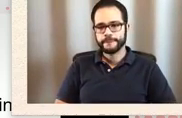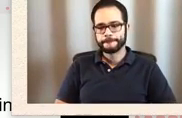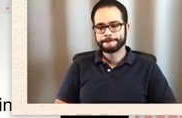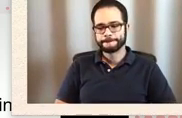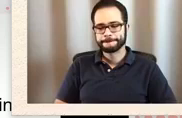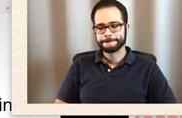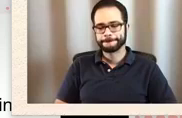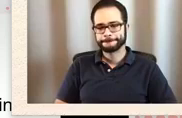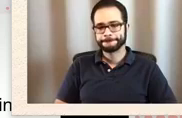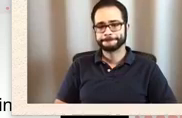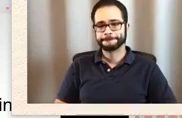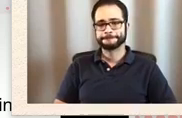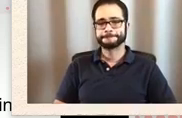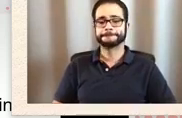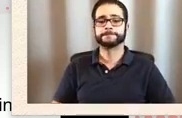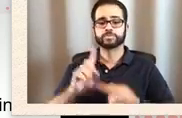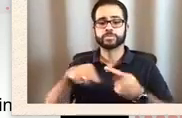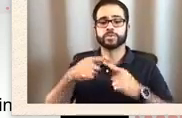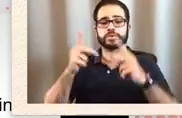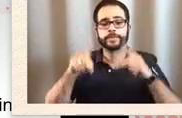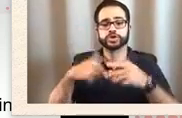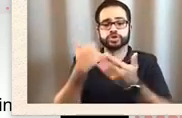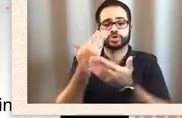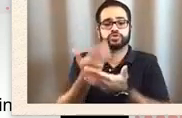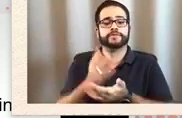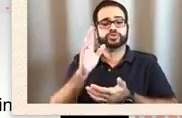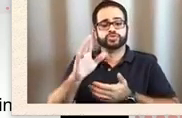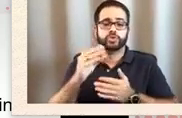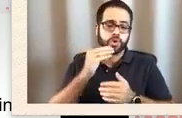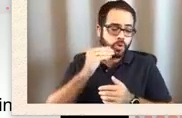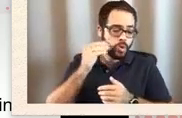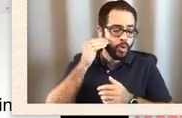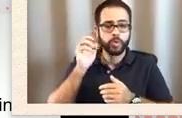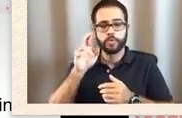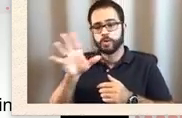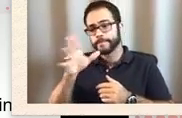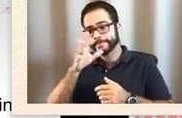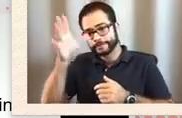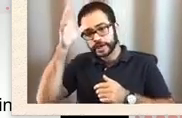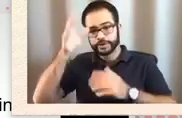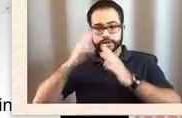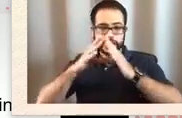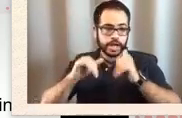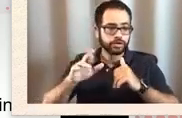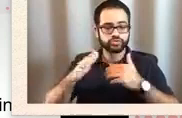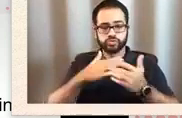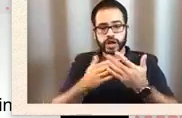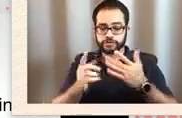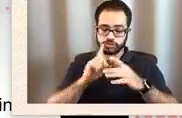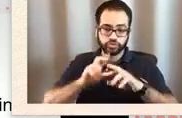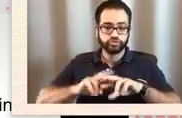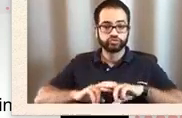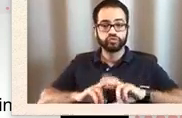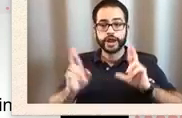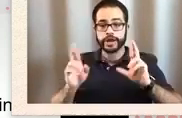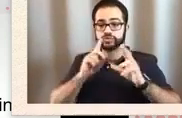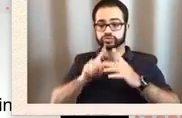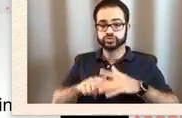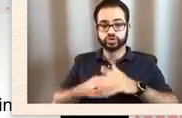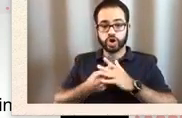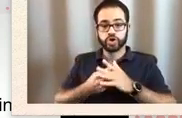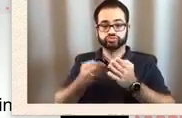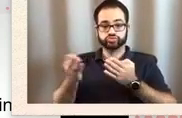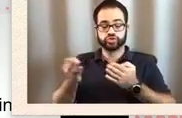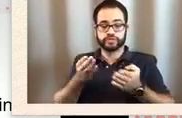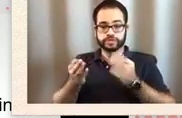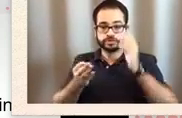So when the worker arrives at your location, at your house or your parents' house, and they're ready to start delivering your service, they're going